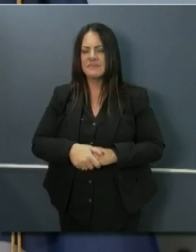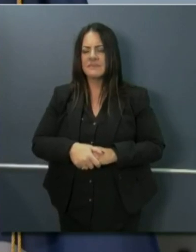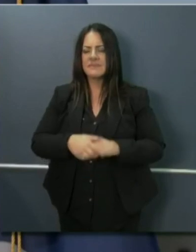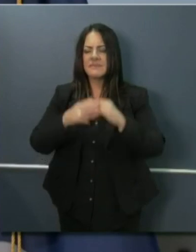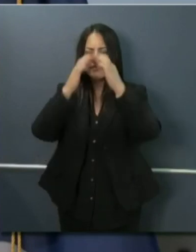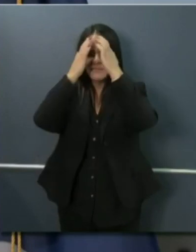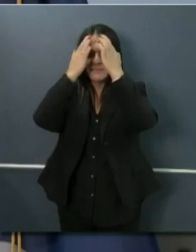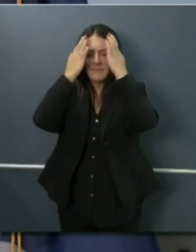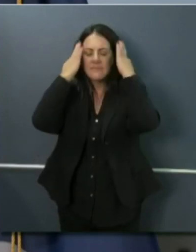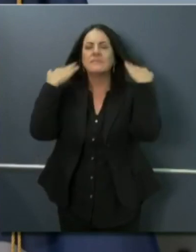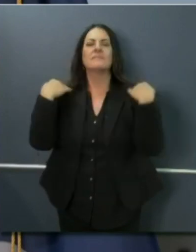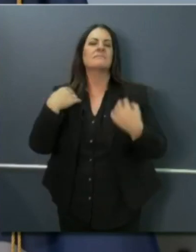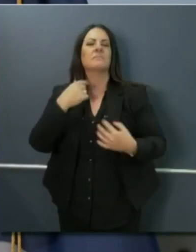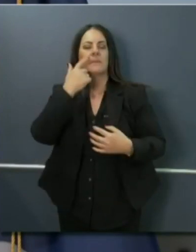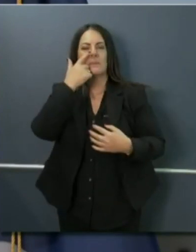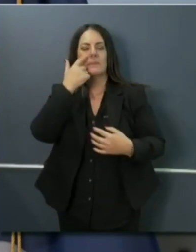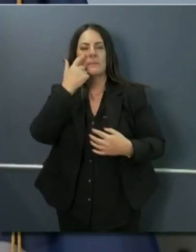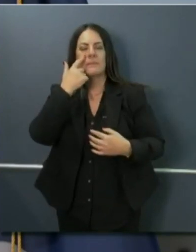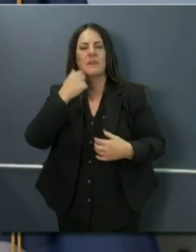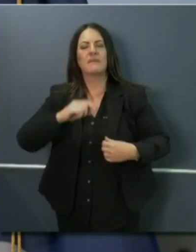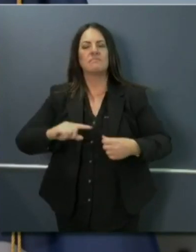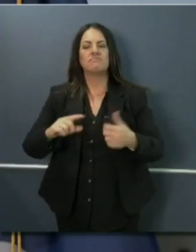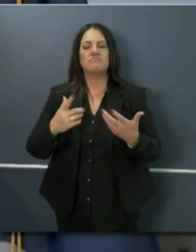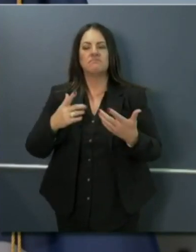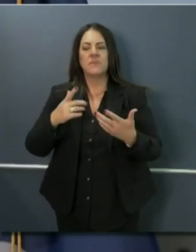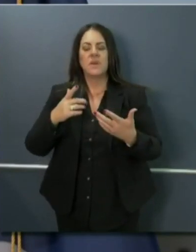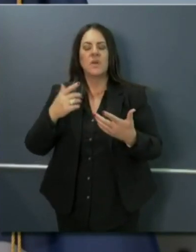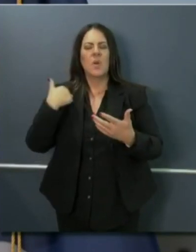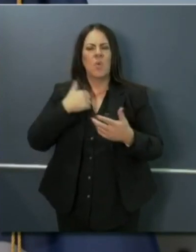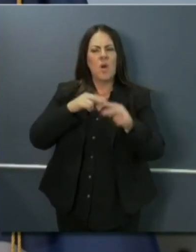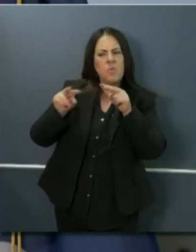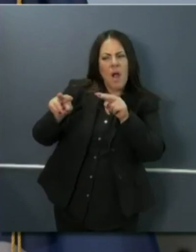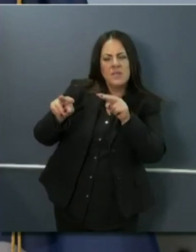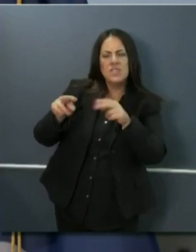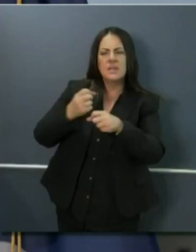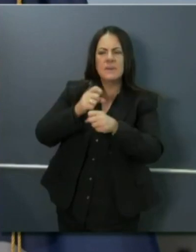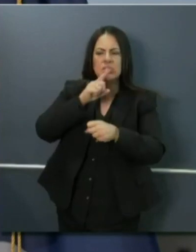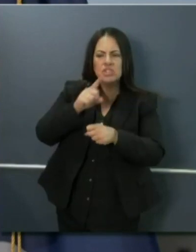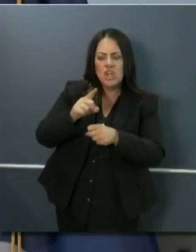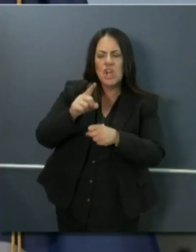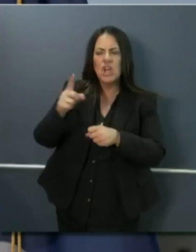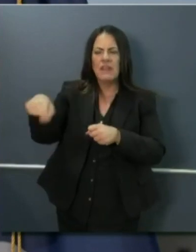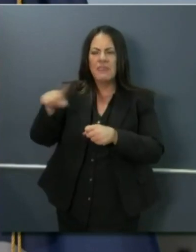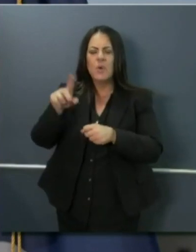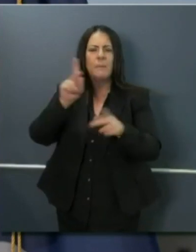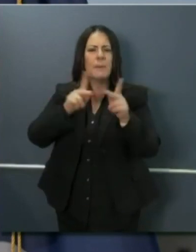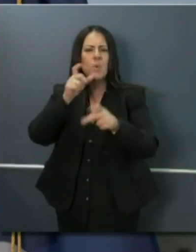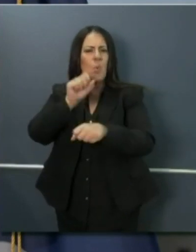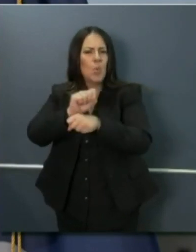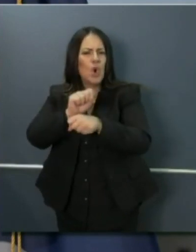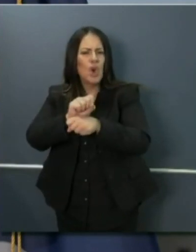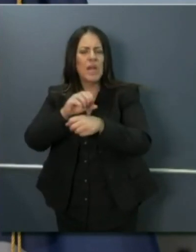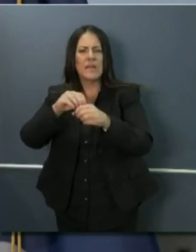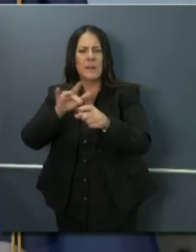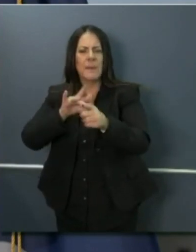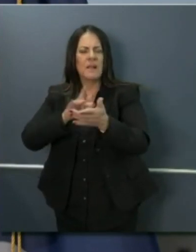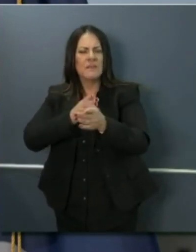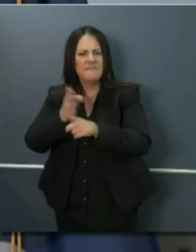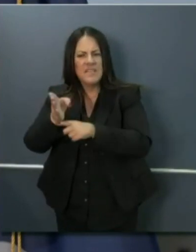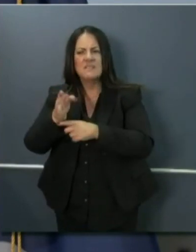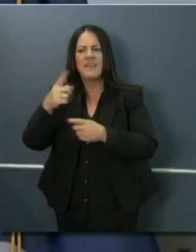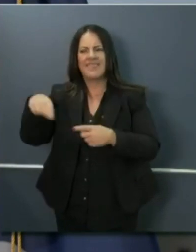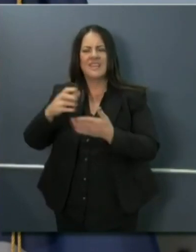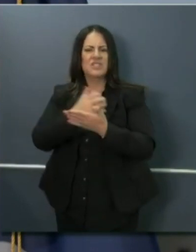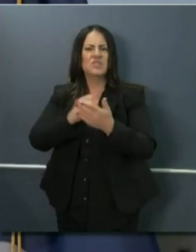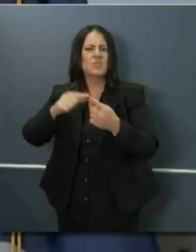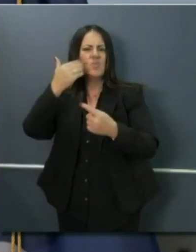first responders and frontline employees that deserve to know those test results. You're hearing 6, 7, 8. I